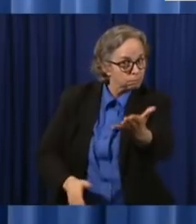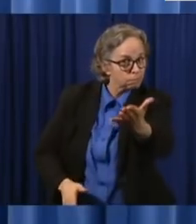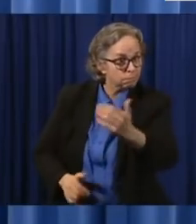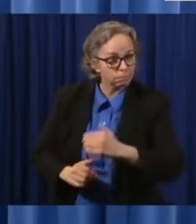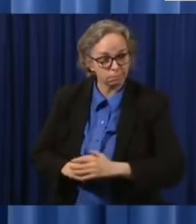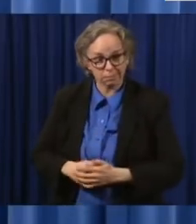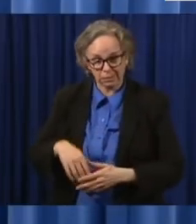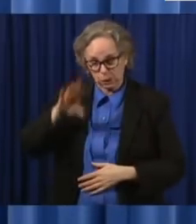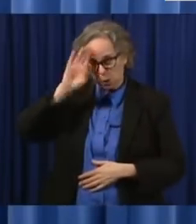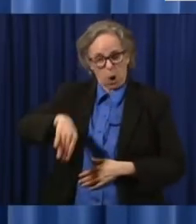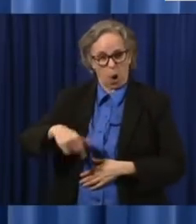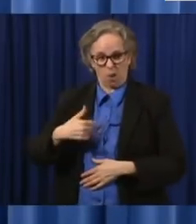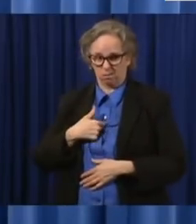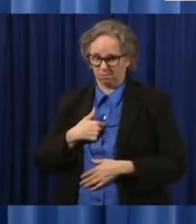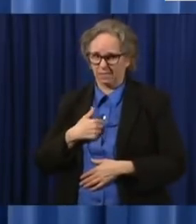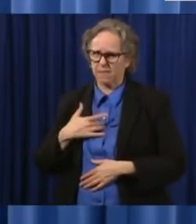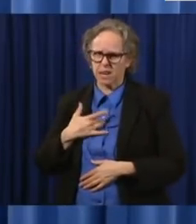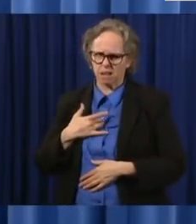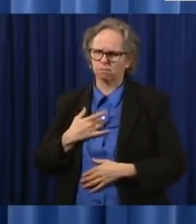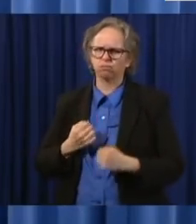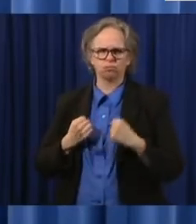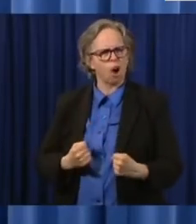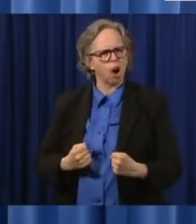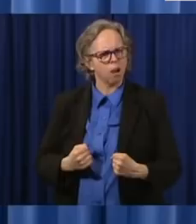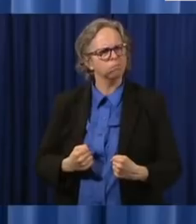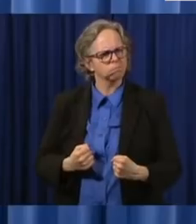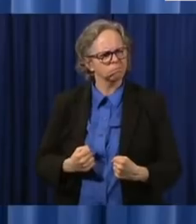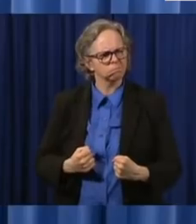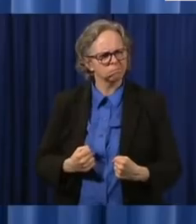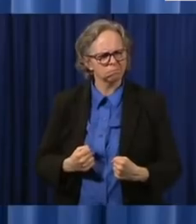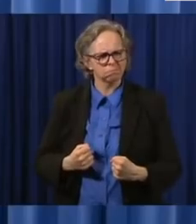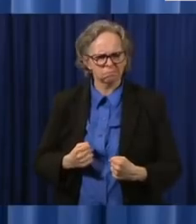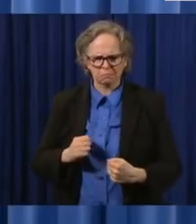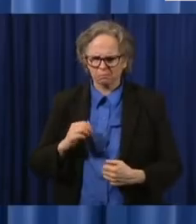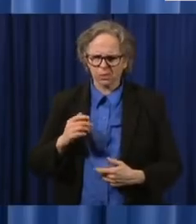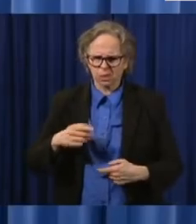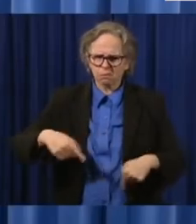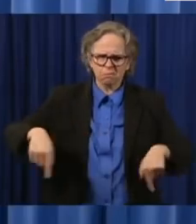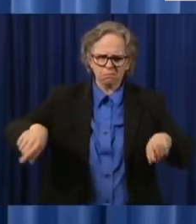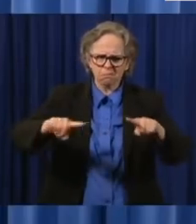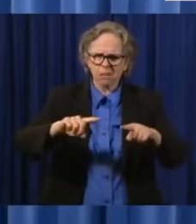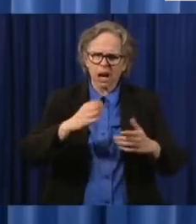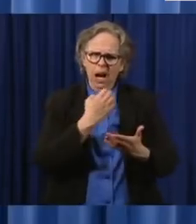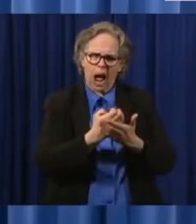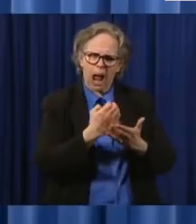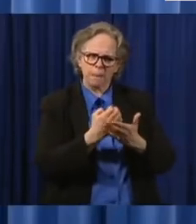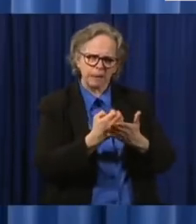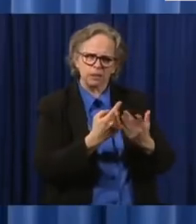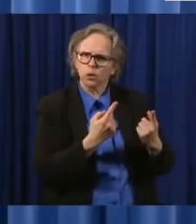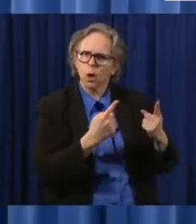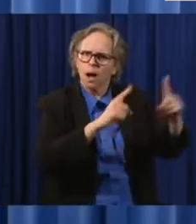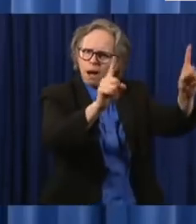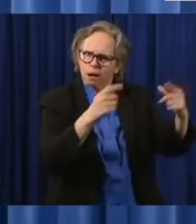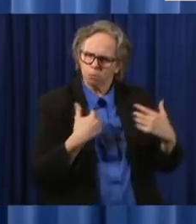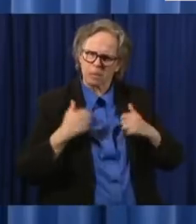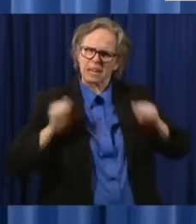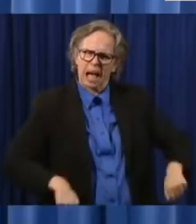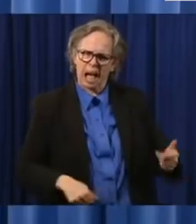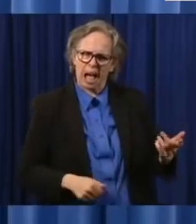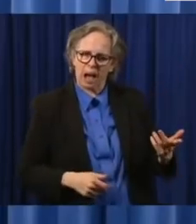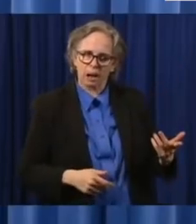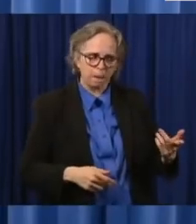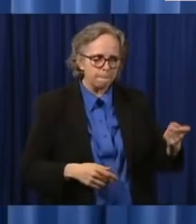to recover economically is tied at the hip